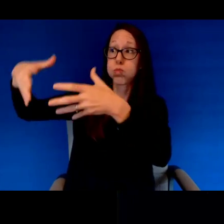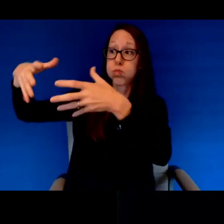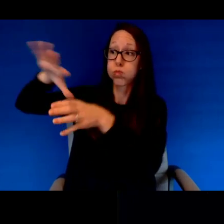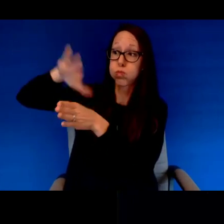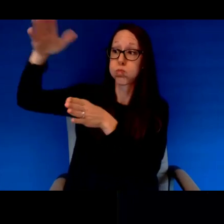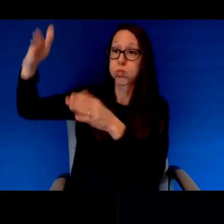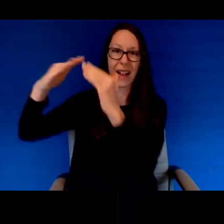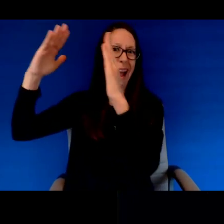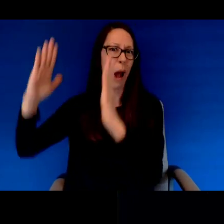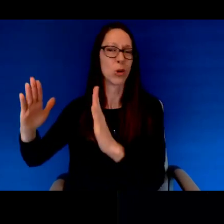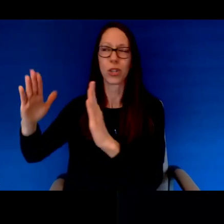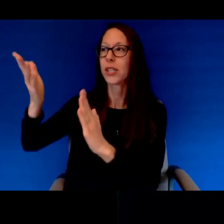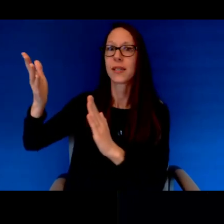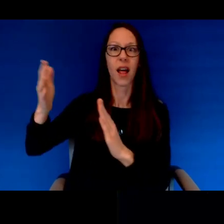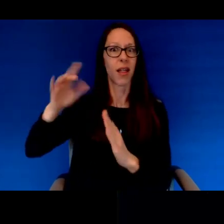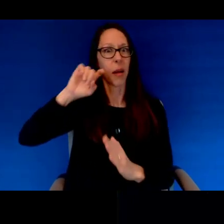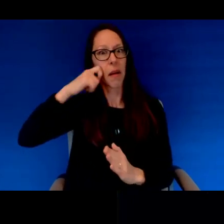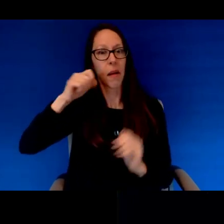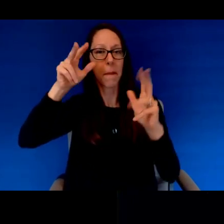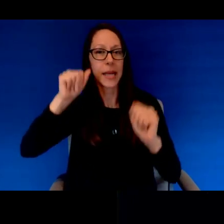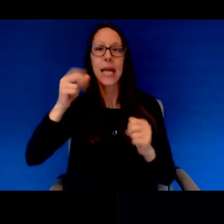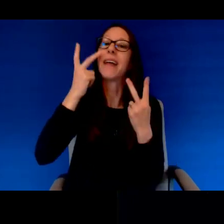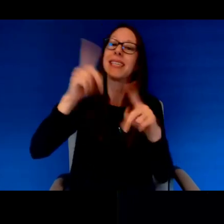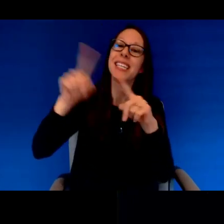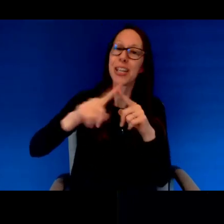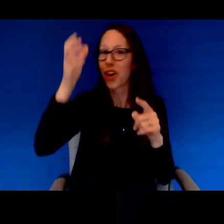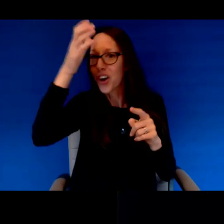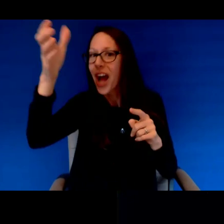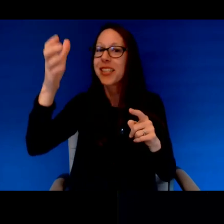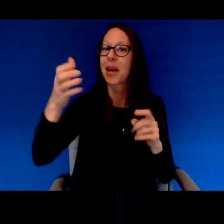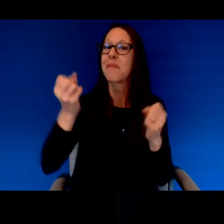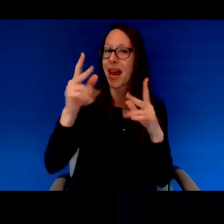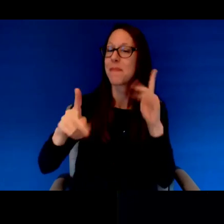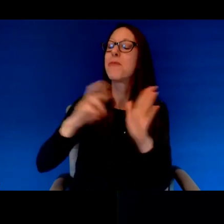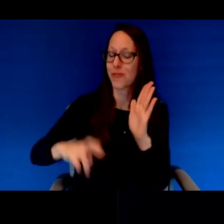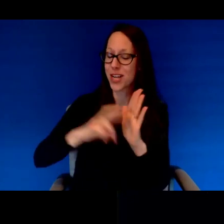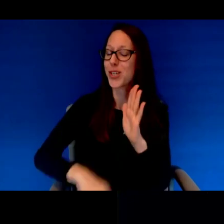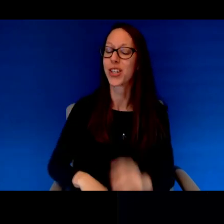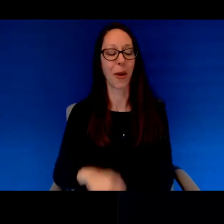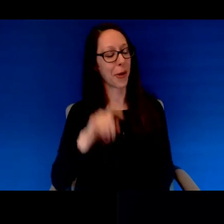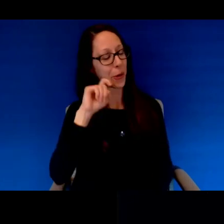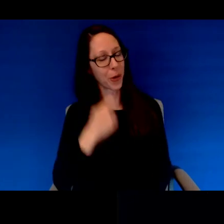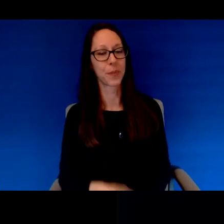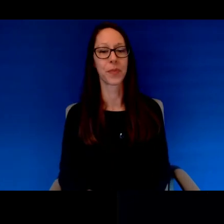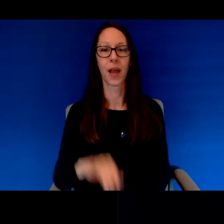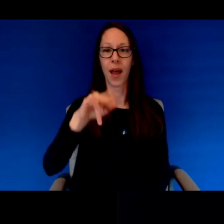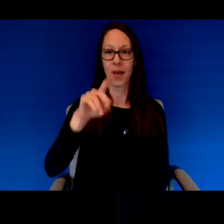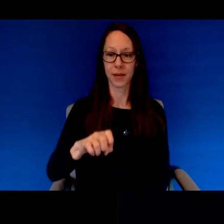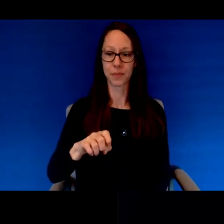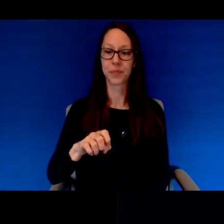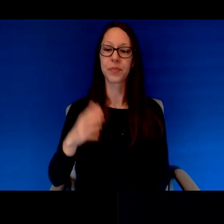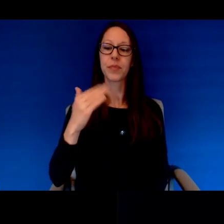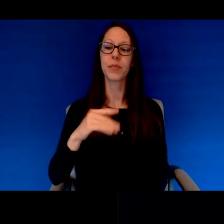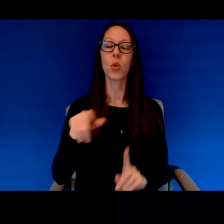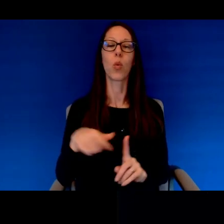be amazing. And I've seen a lot of concepts and a lot of people looking into that type of research. Really cool. Ike wants to know, when there are